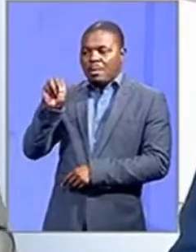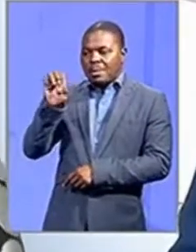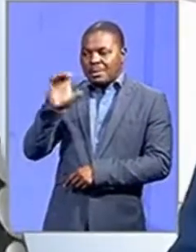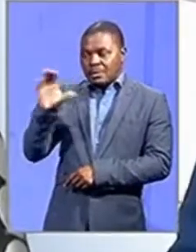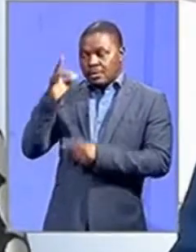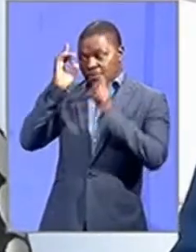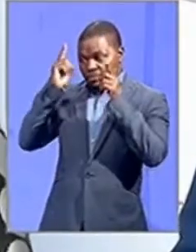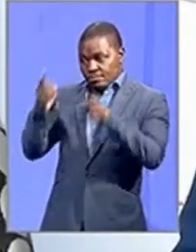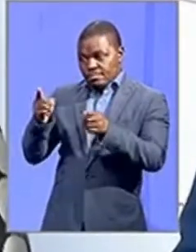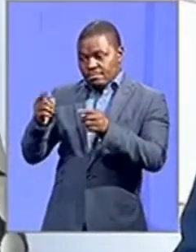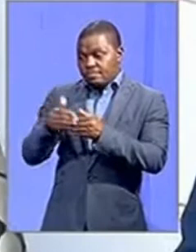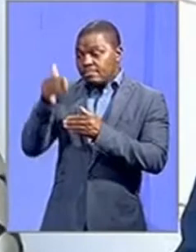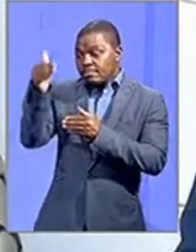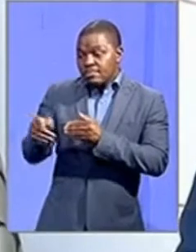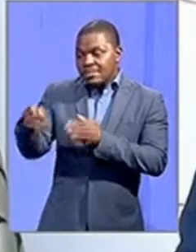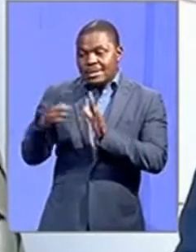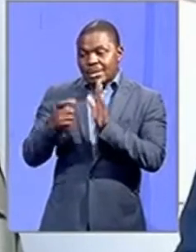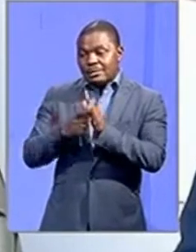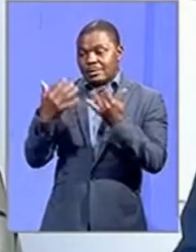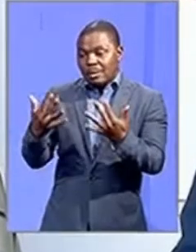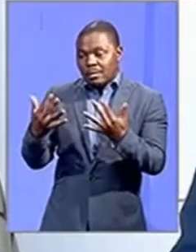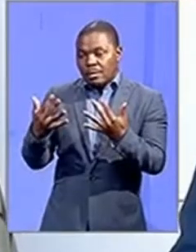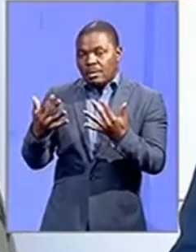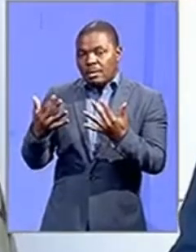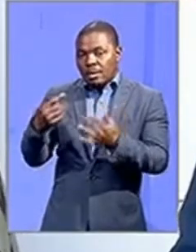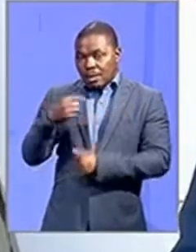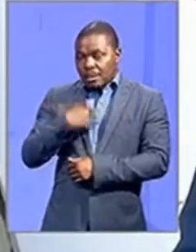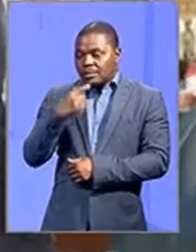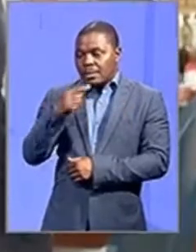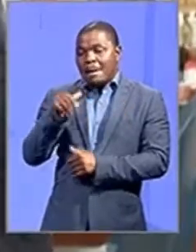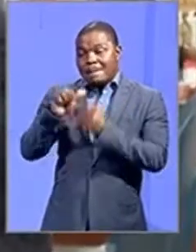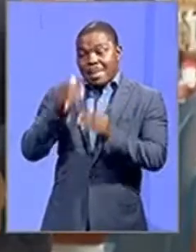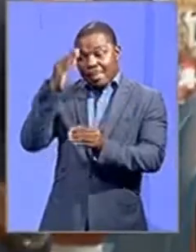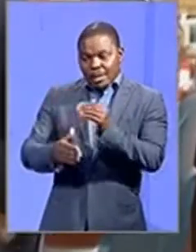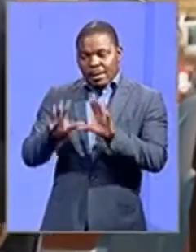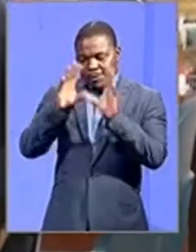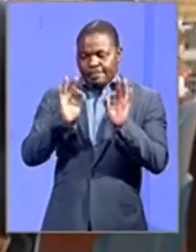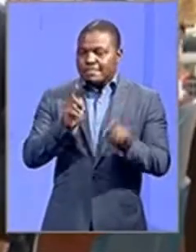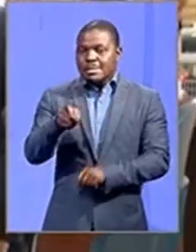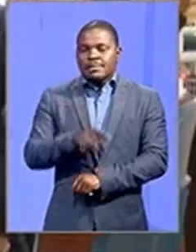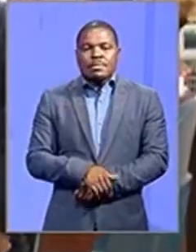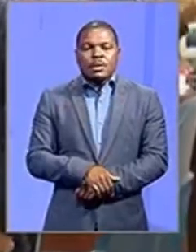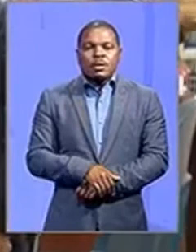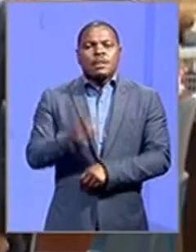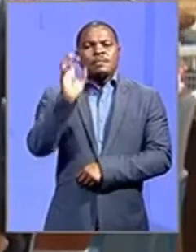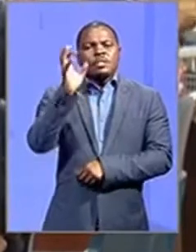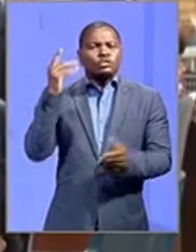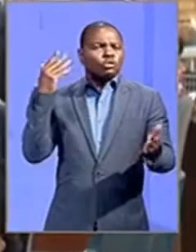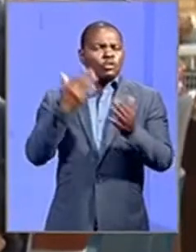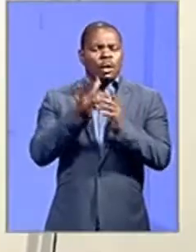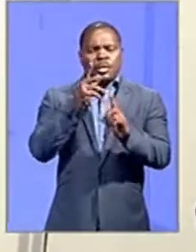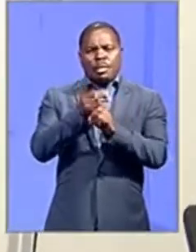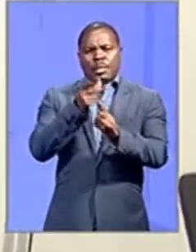10th. We've given ourselves up to the end of this month. Go fitlha ga jaana Free State e setse e